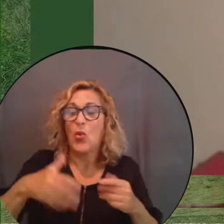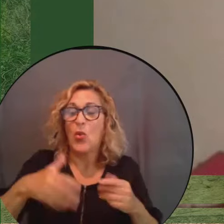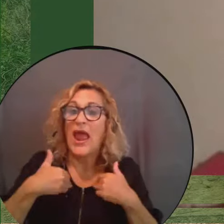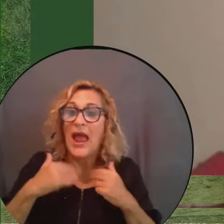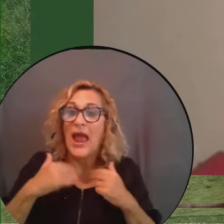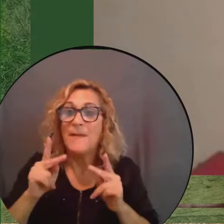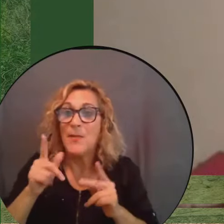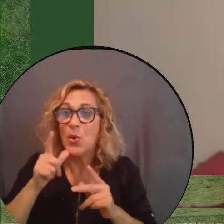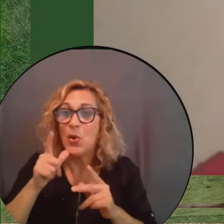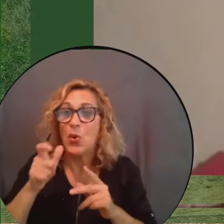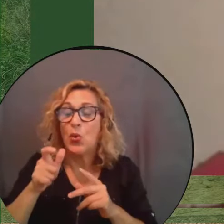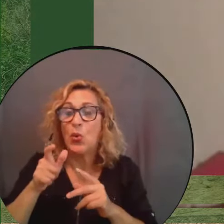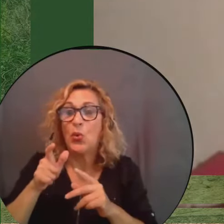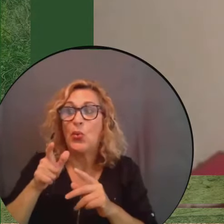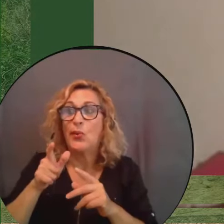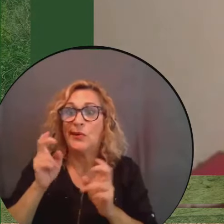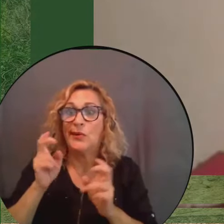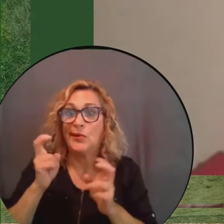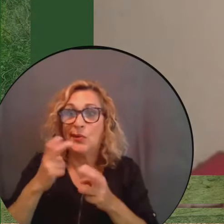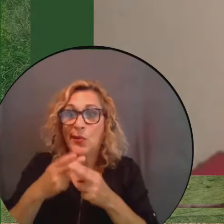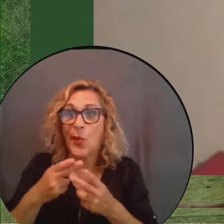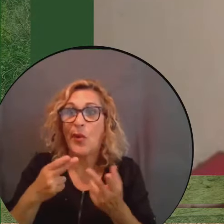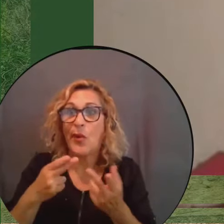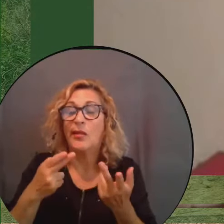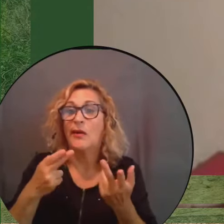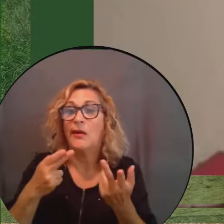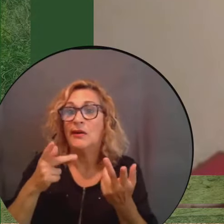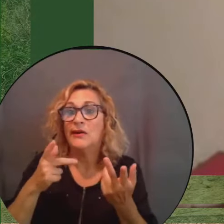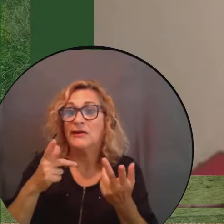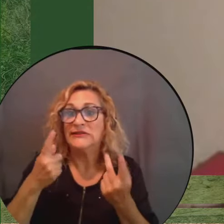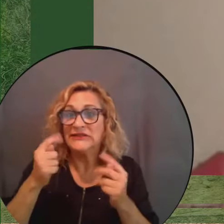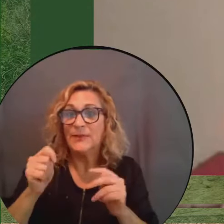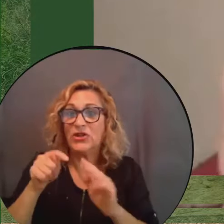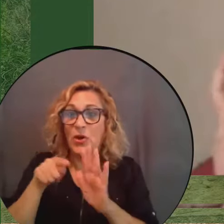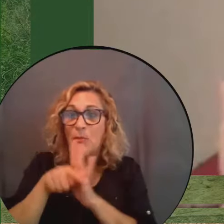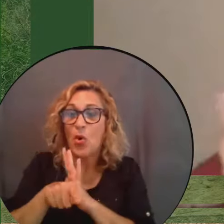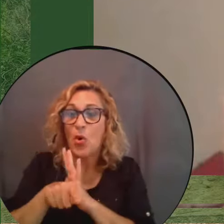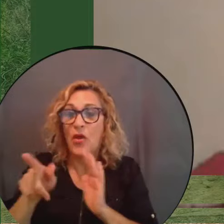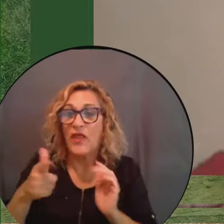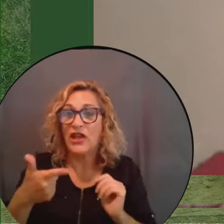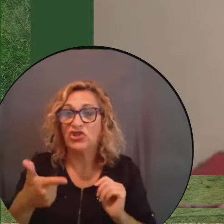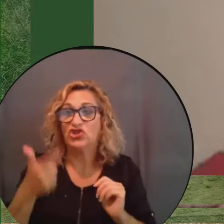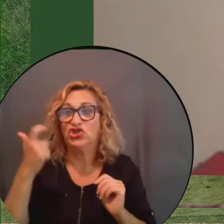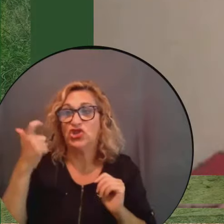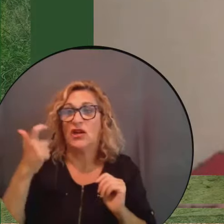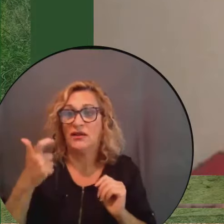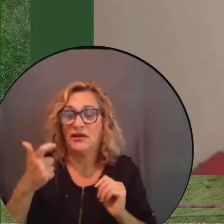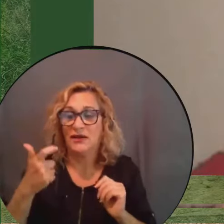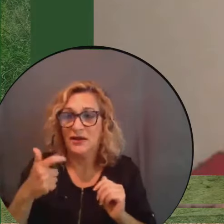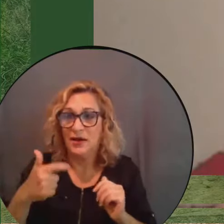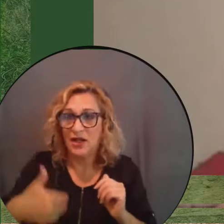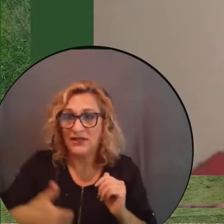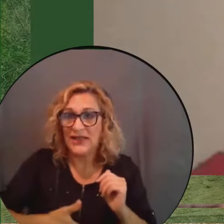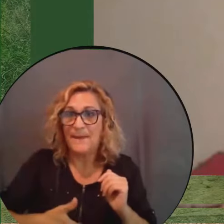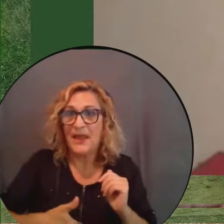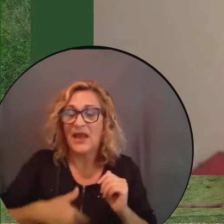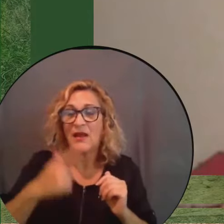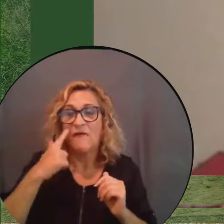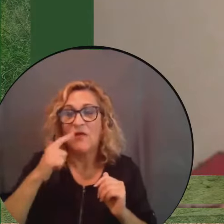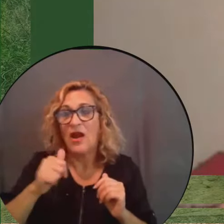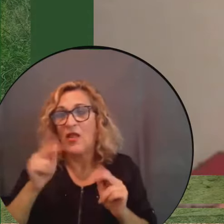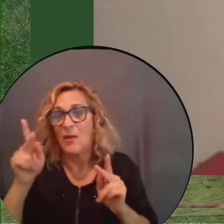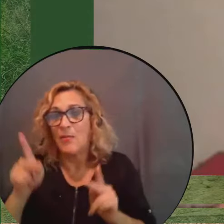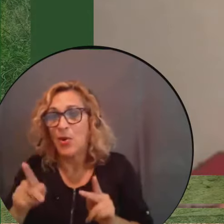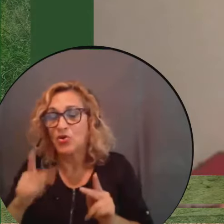attempted murder for being shot in the stomach by someone else because they quote unquote instigated a fight. Alabama has